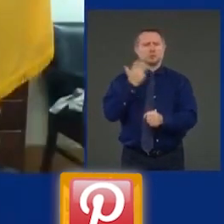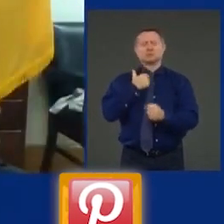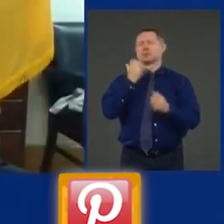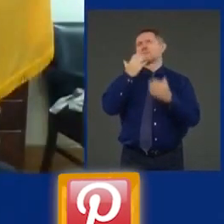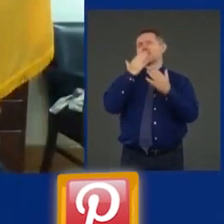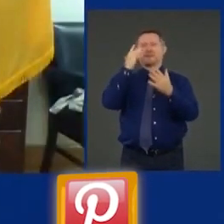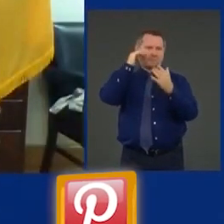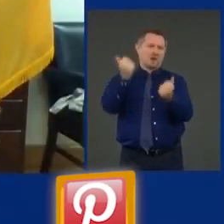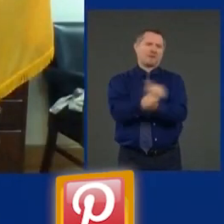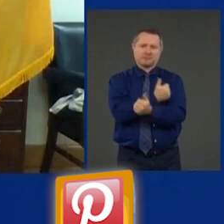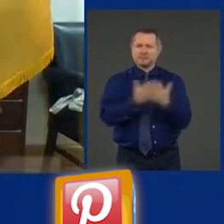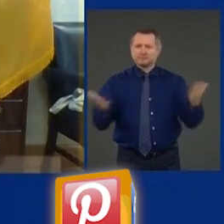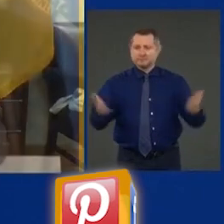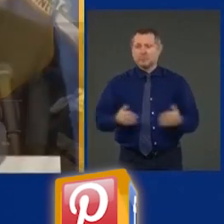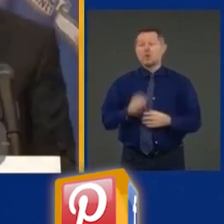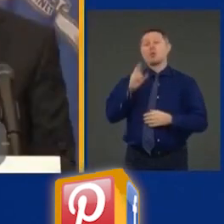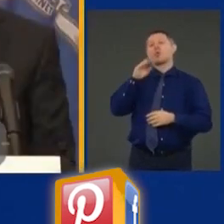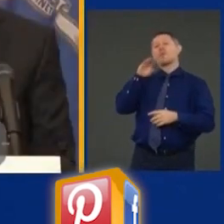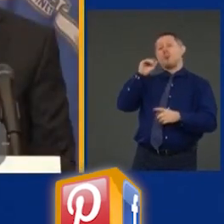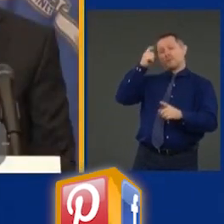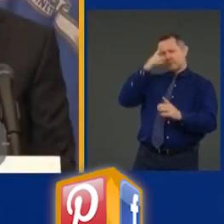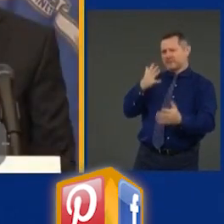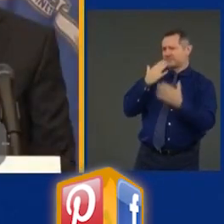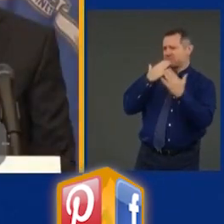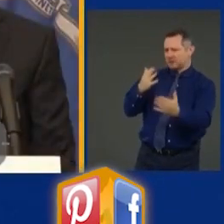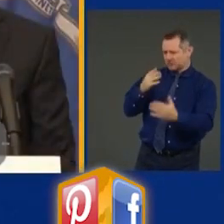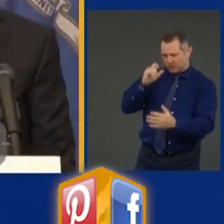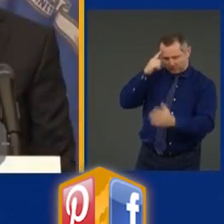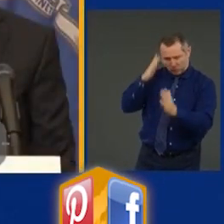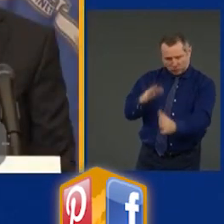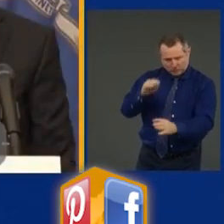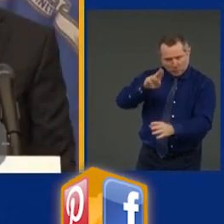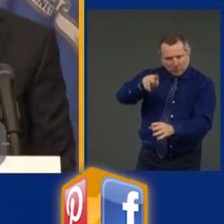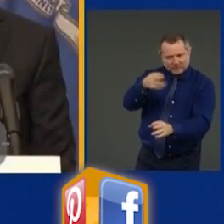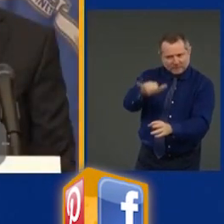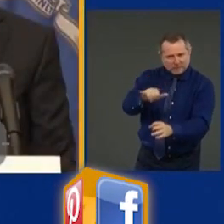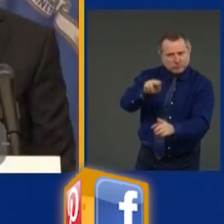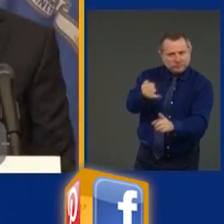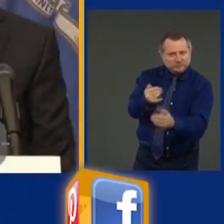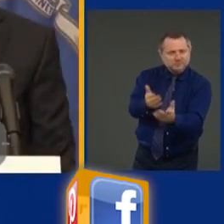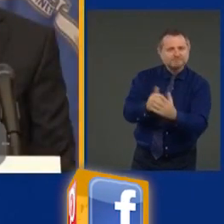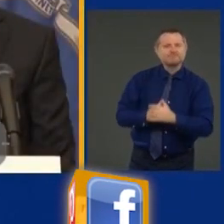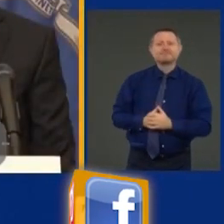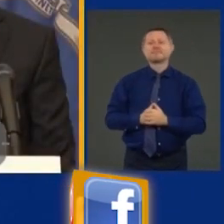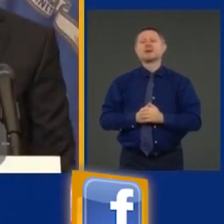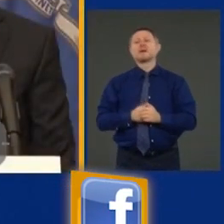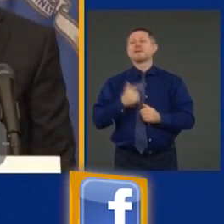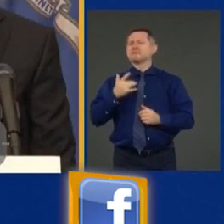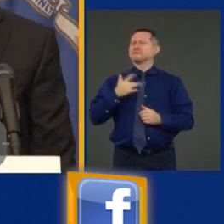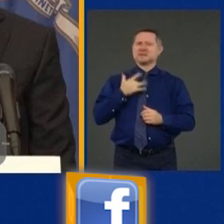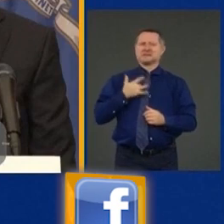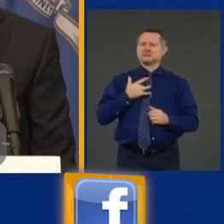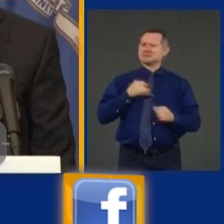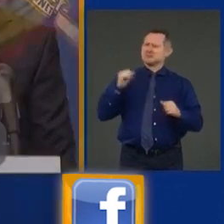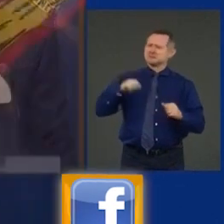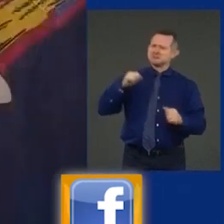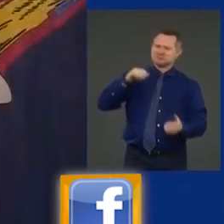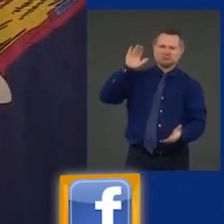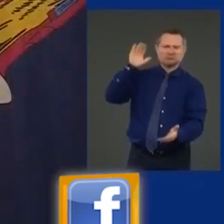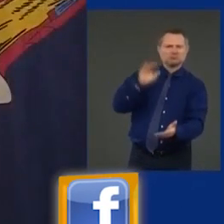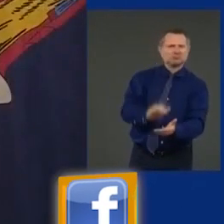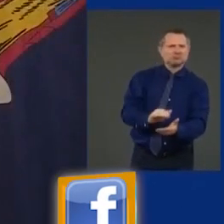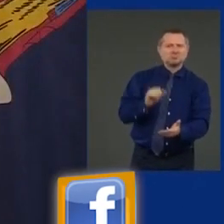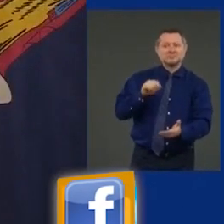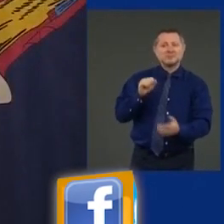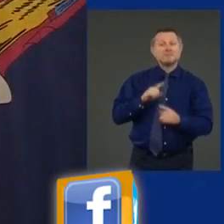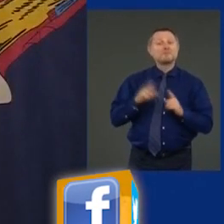Thank you. Thank you very much, Governor Murphy. And again, I do believe we're all on the other side of the mountain, but we determine what